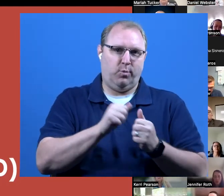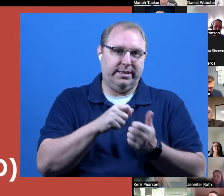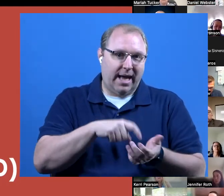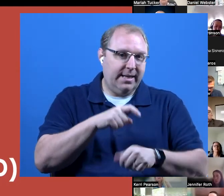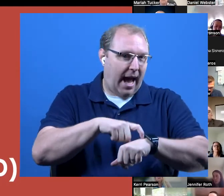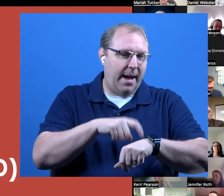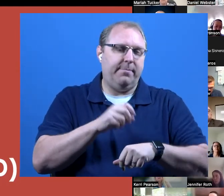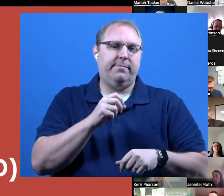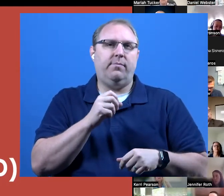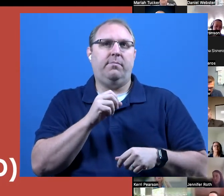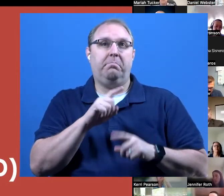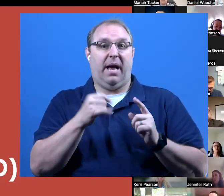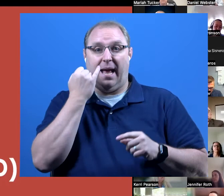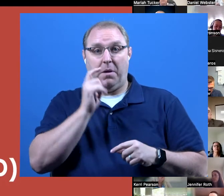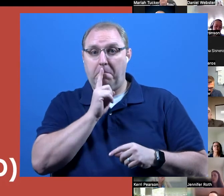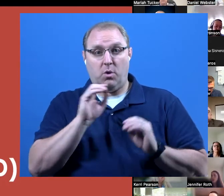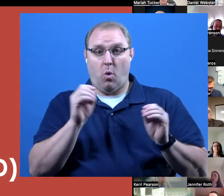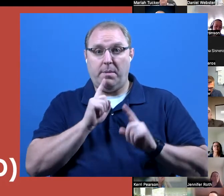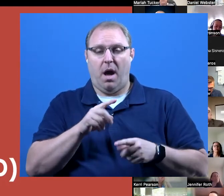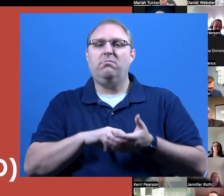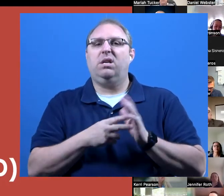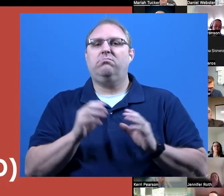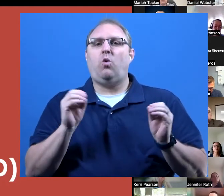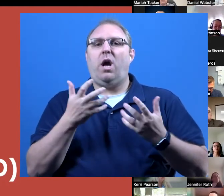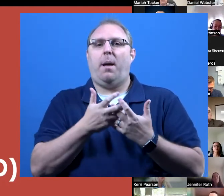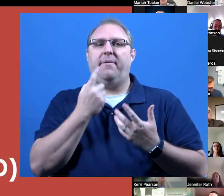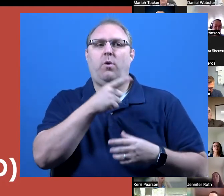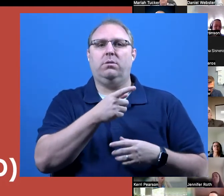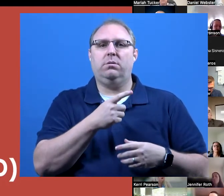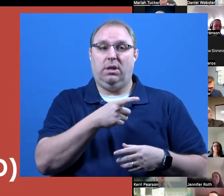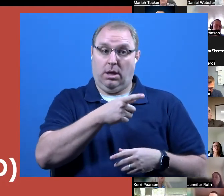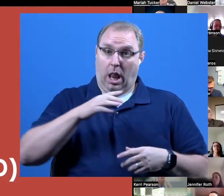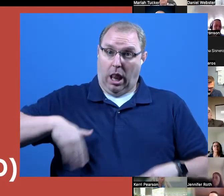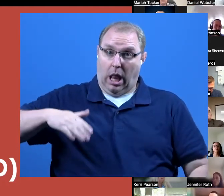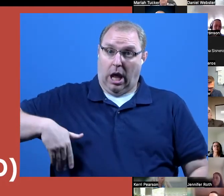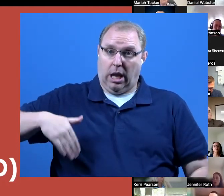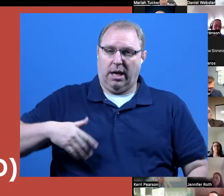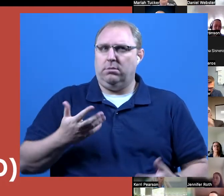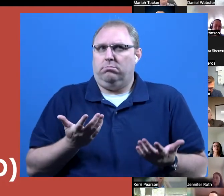it's specifically addressed in the accommodation, is not in and of itself an accommodation.